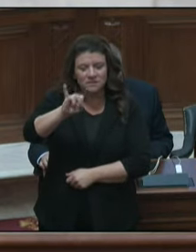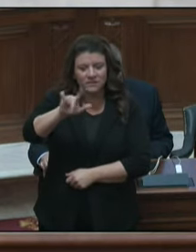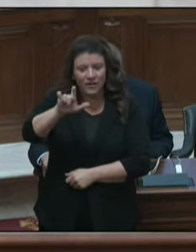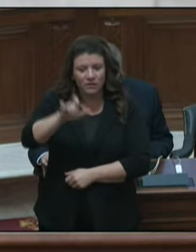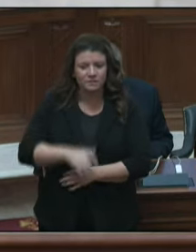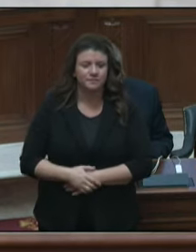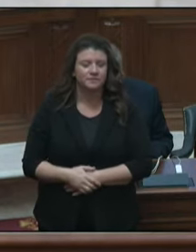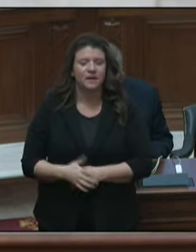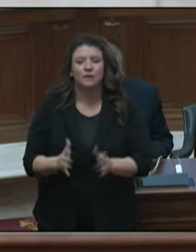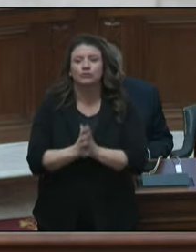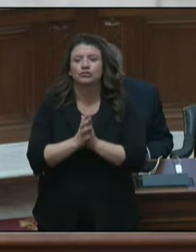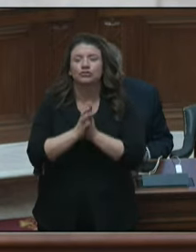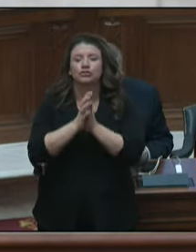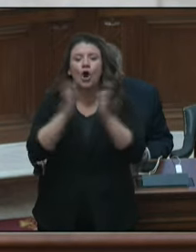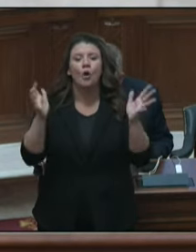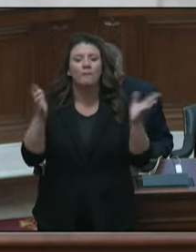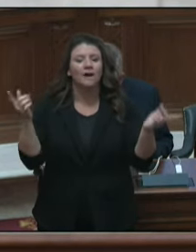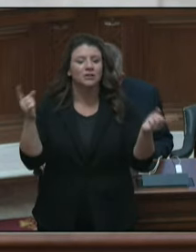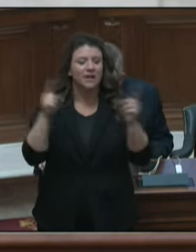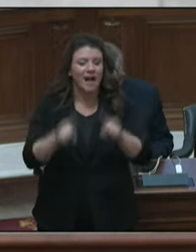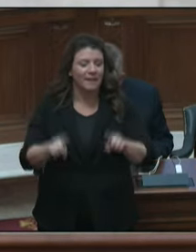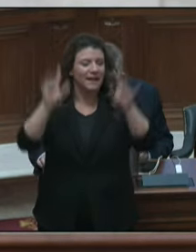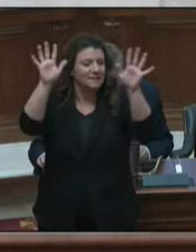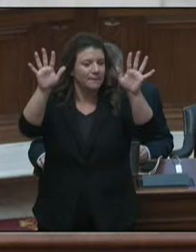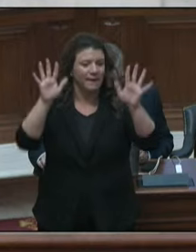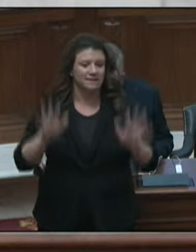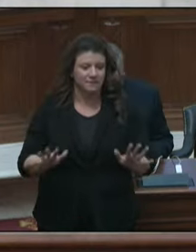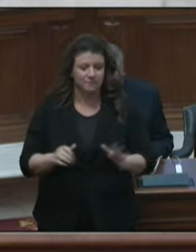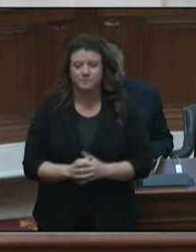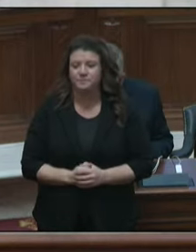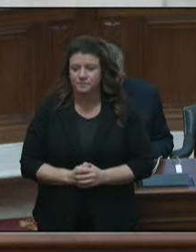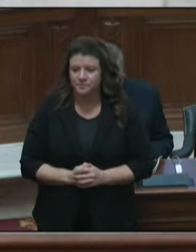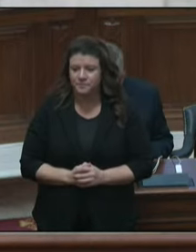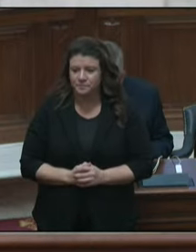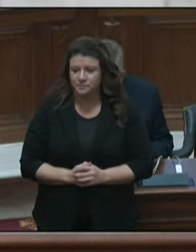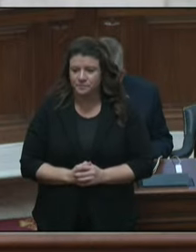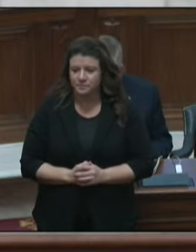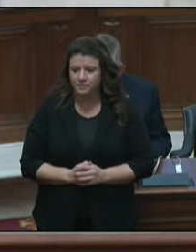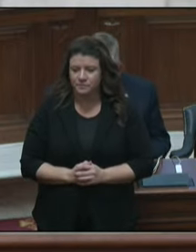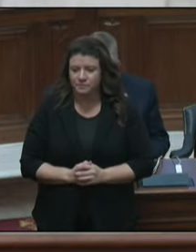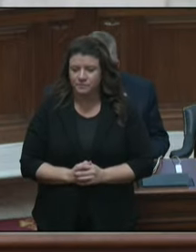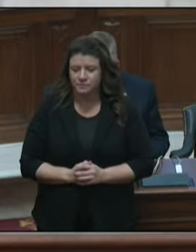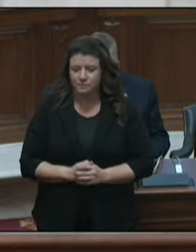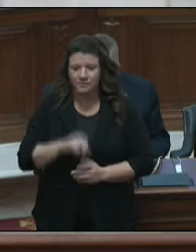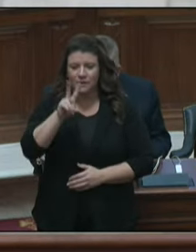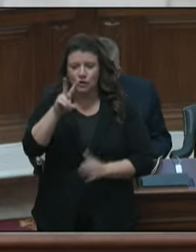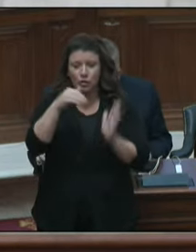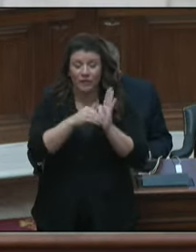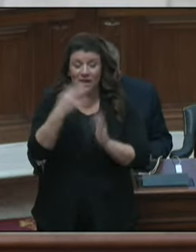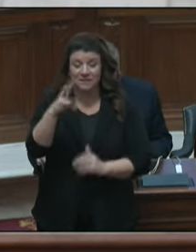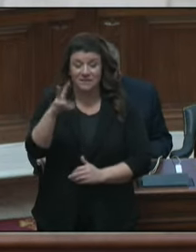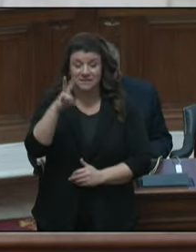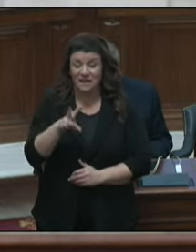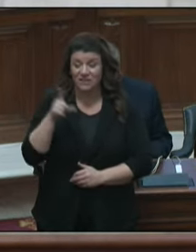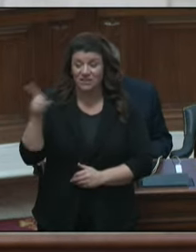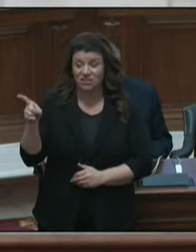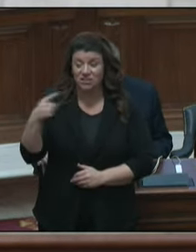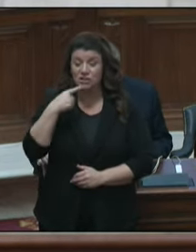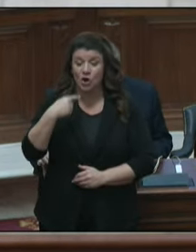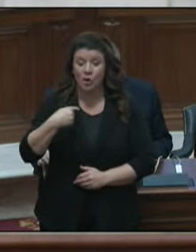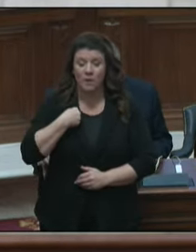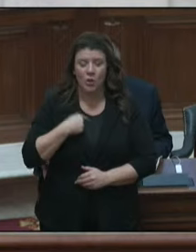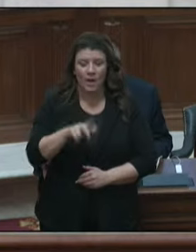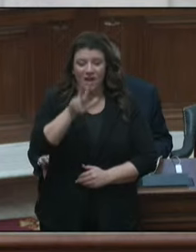So much going on, it is unbelievable. In 2017, Chelsea told me we had four